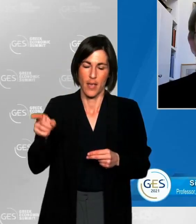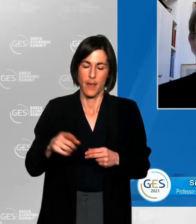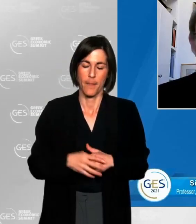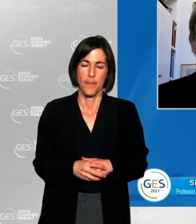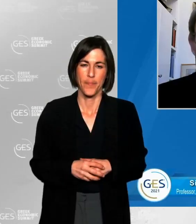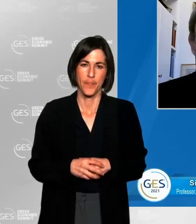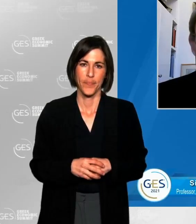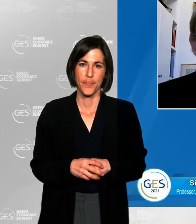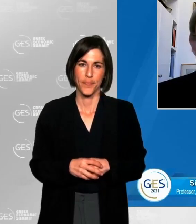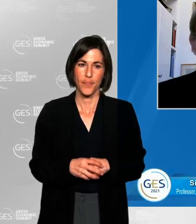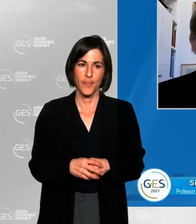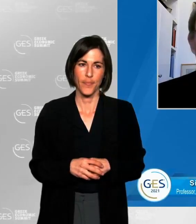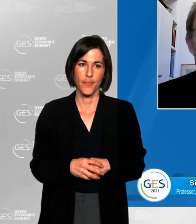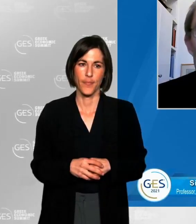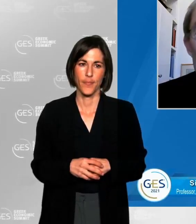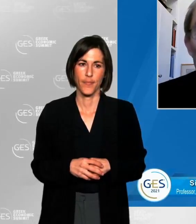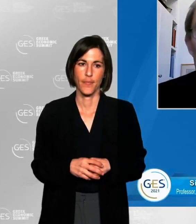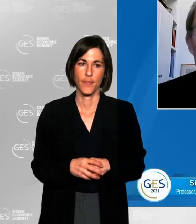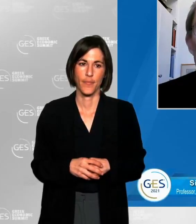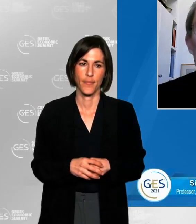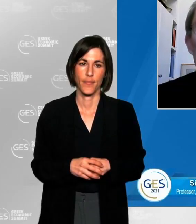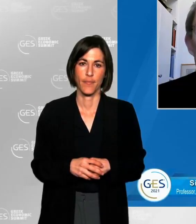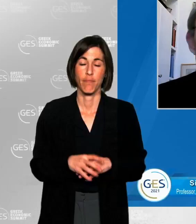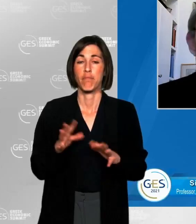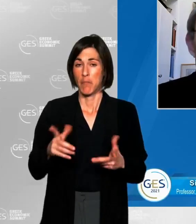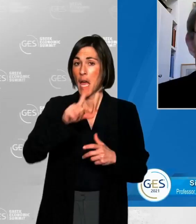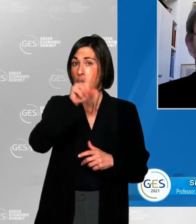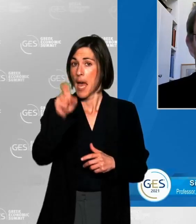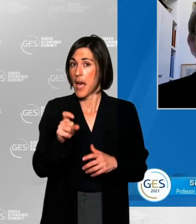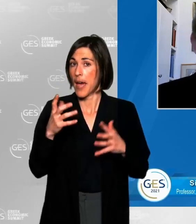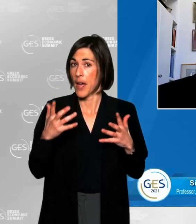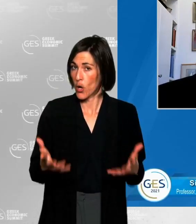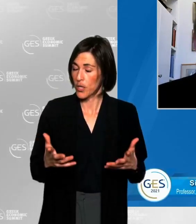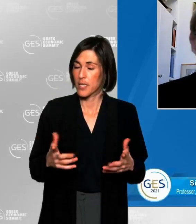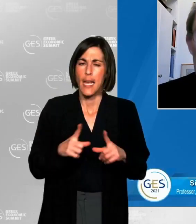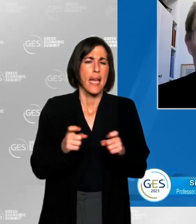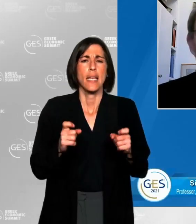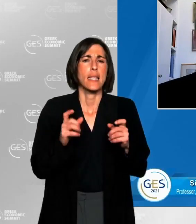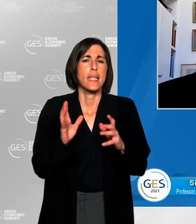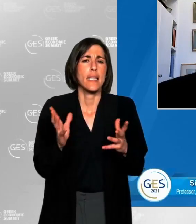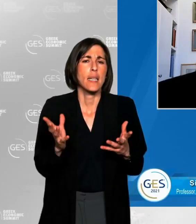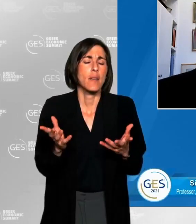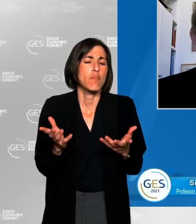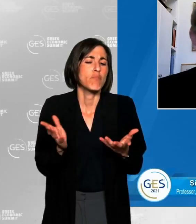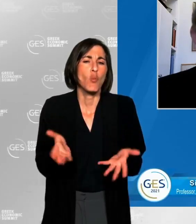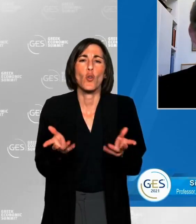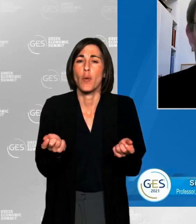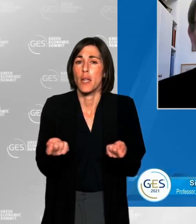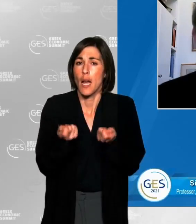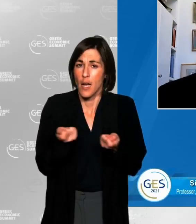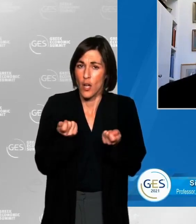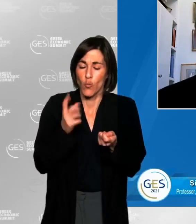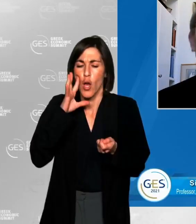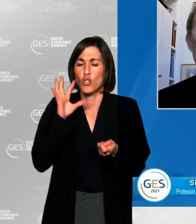a couple of years ago. So the question really is, what can we do to make sure that more boats than